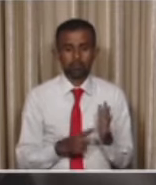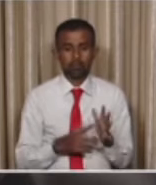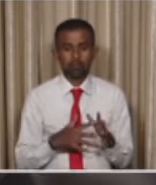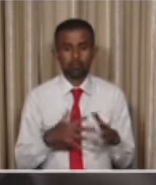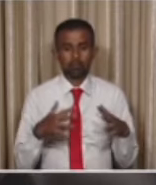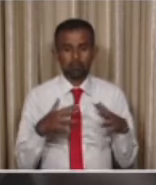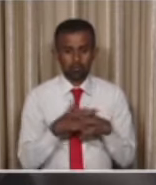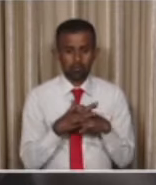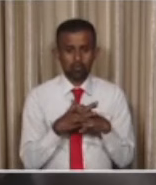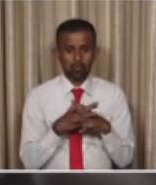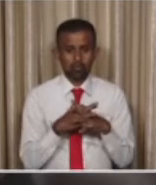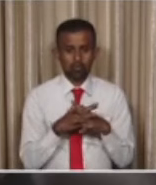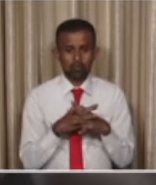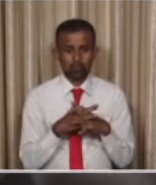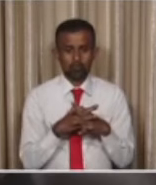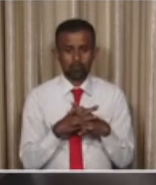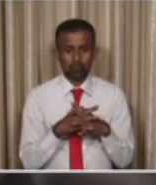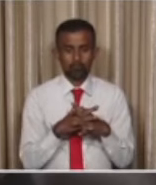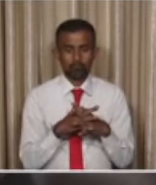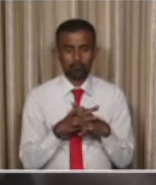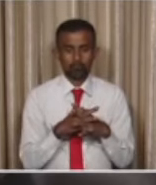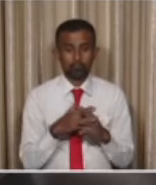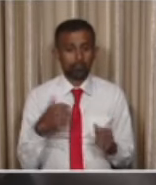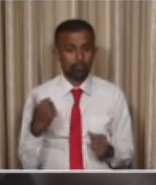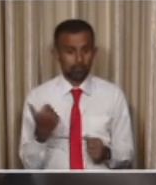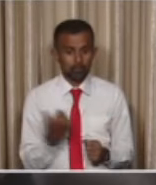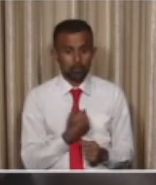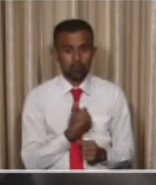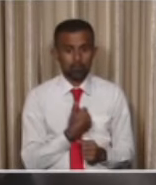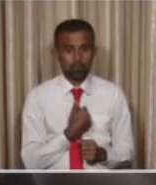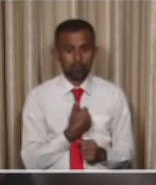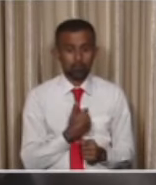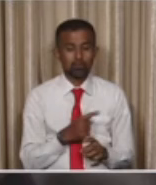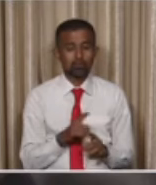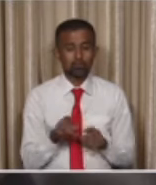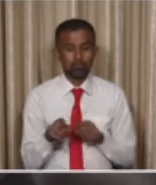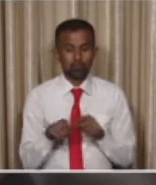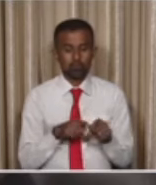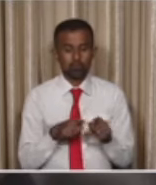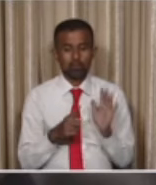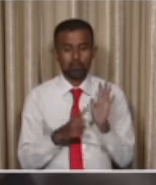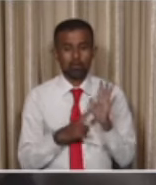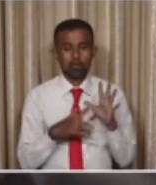is an essential feature, and I'm glad some of the laws that were brought in